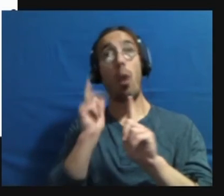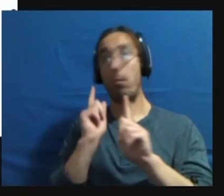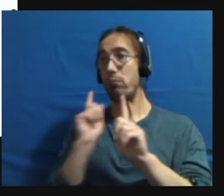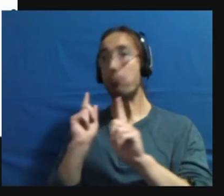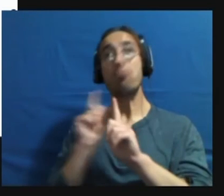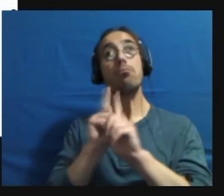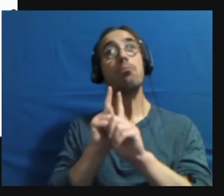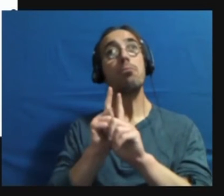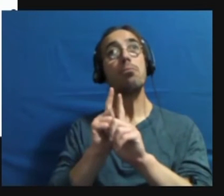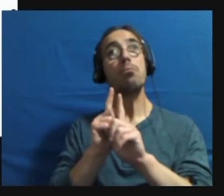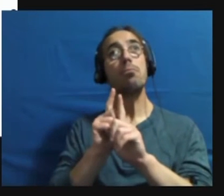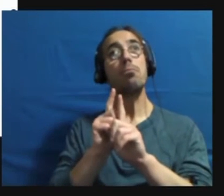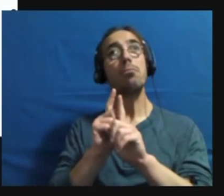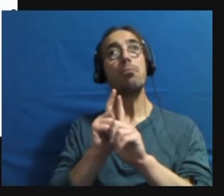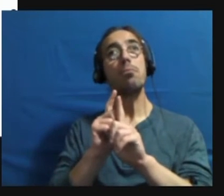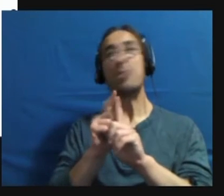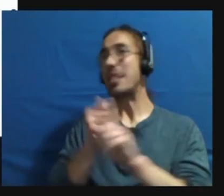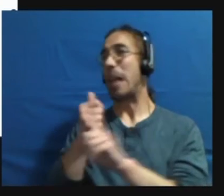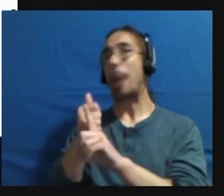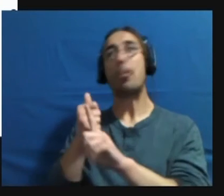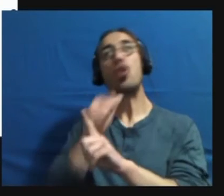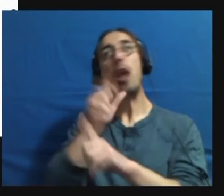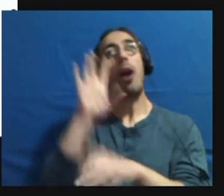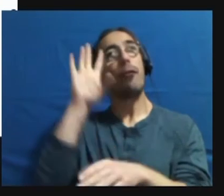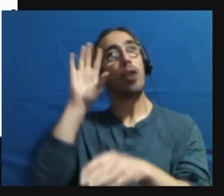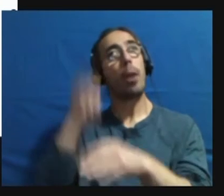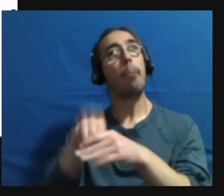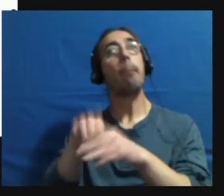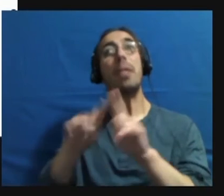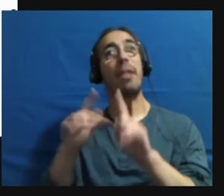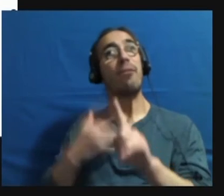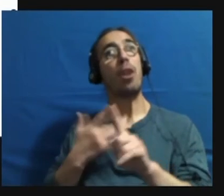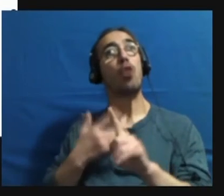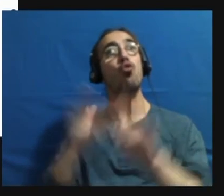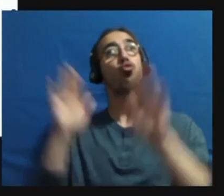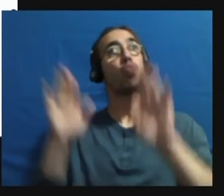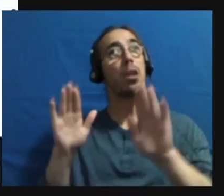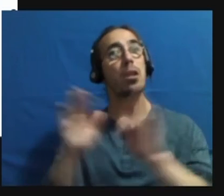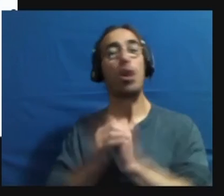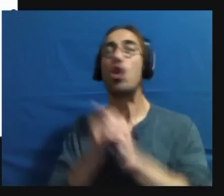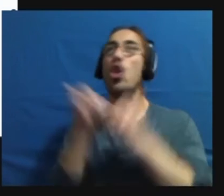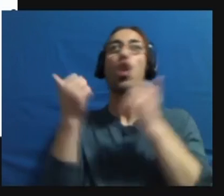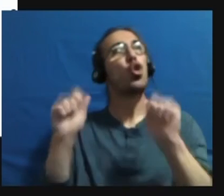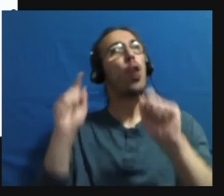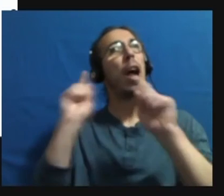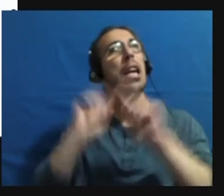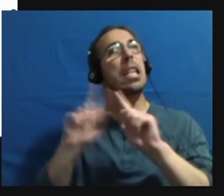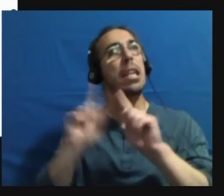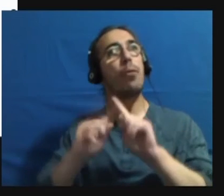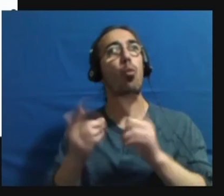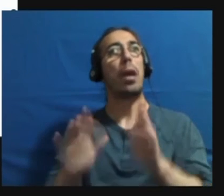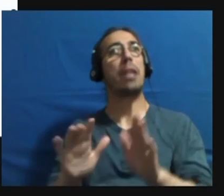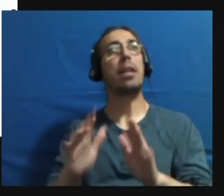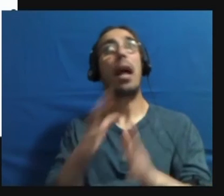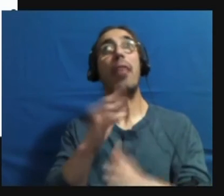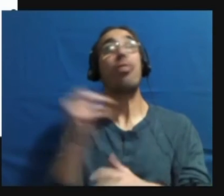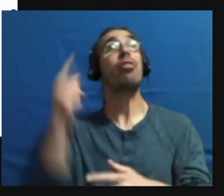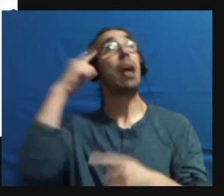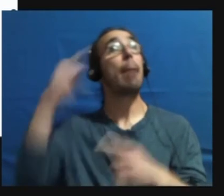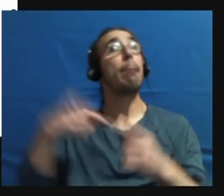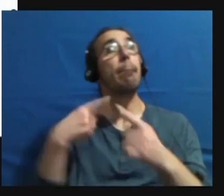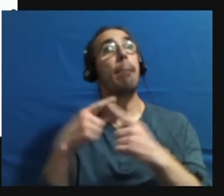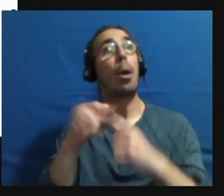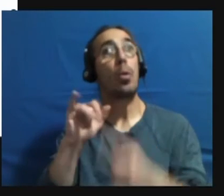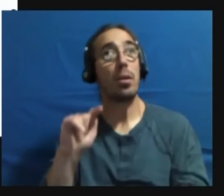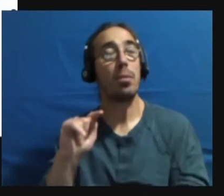who's allistic, they're not autistic, they felt great. So just keep exploring and thinking about it intentionally.